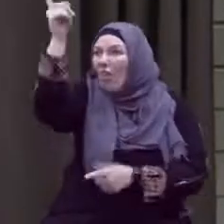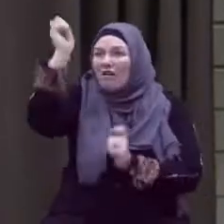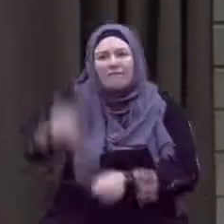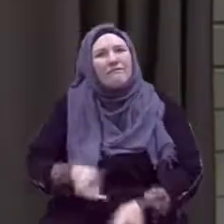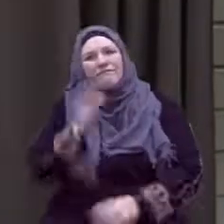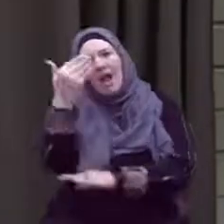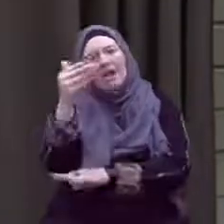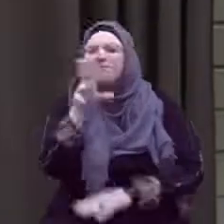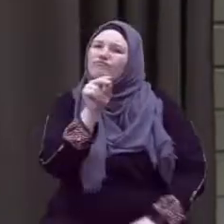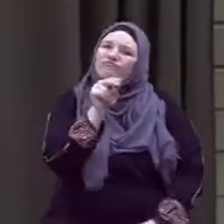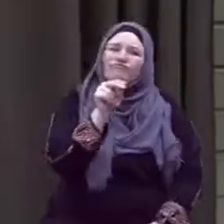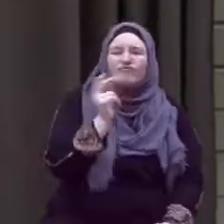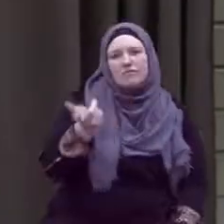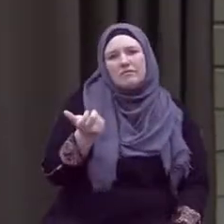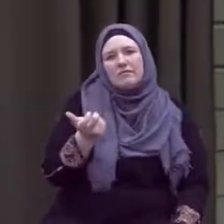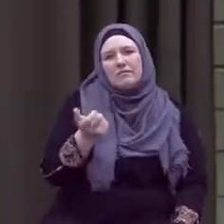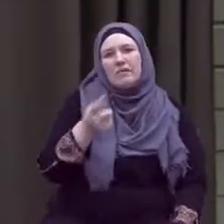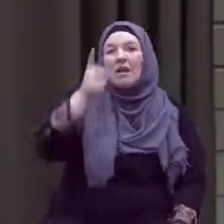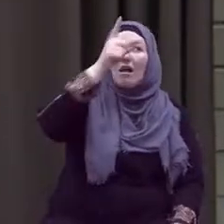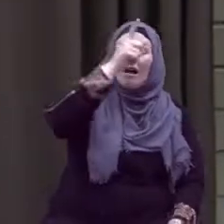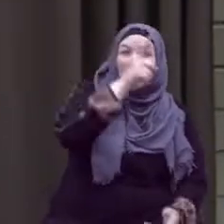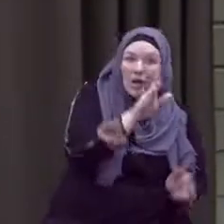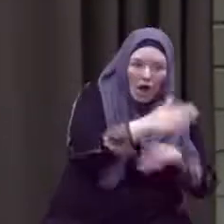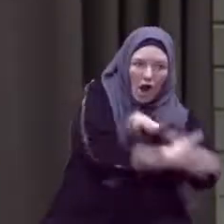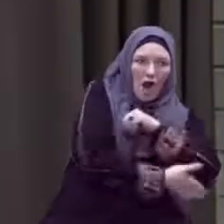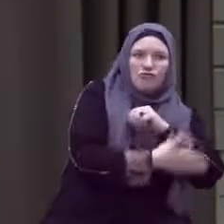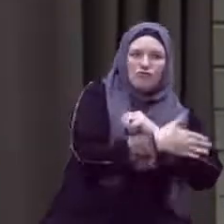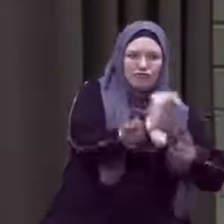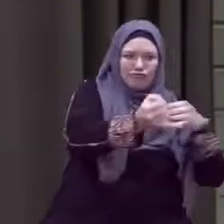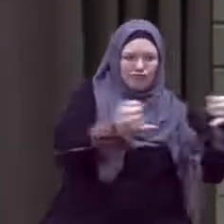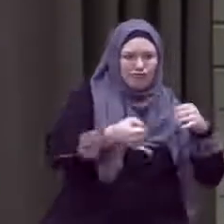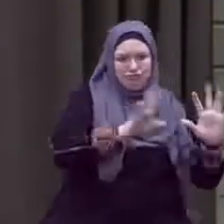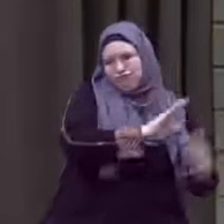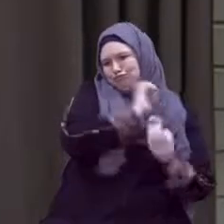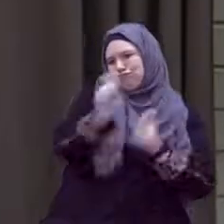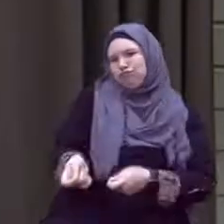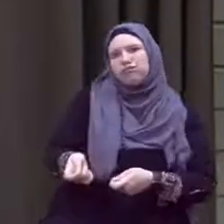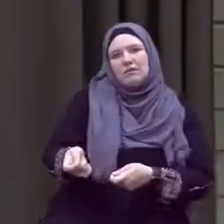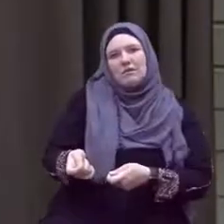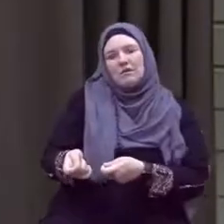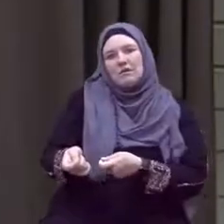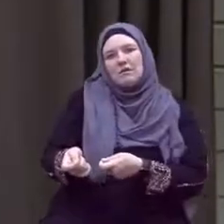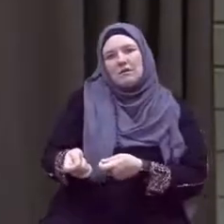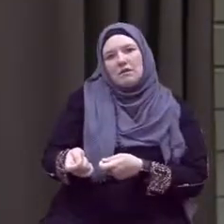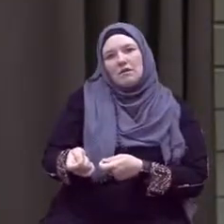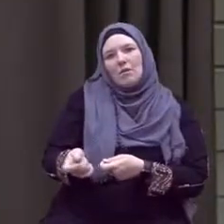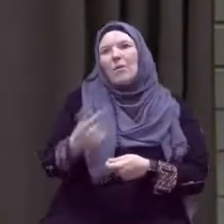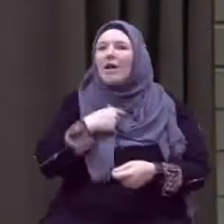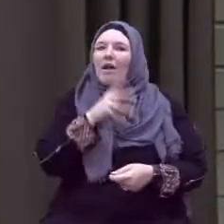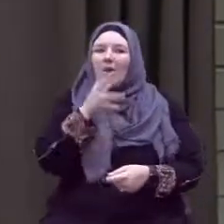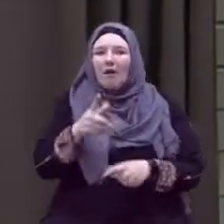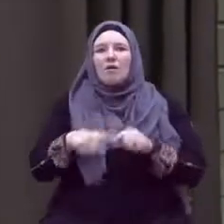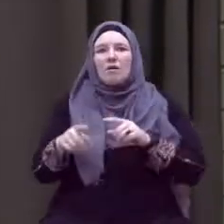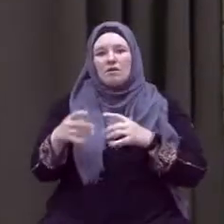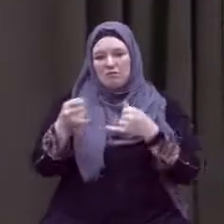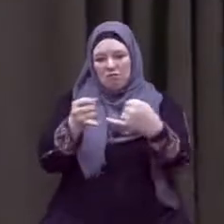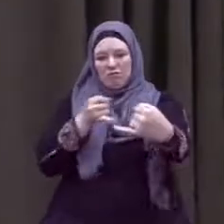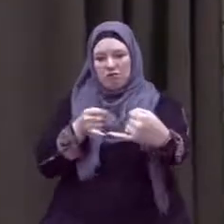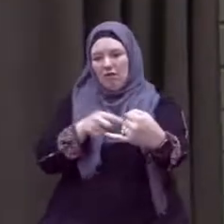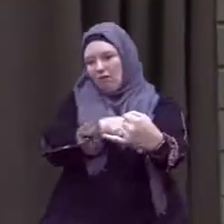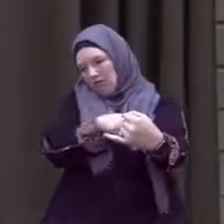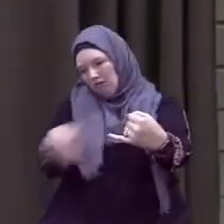We hate crossing the borders, but we're proud that we have borders. We are